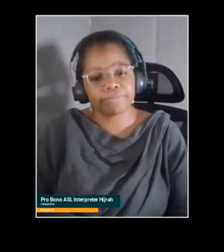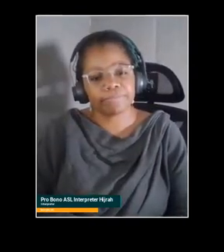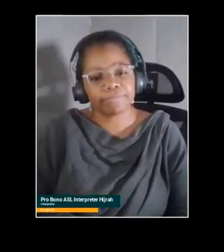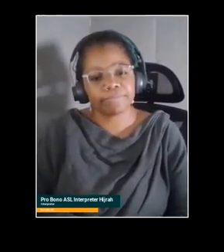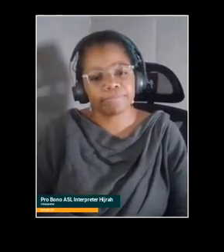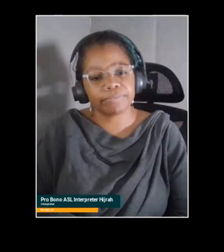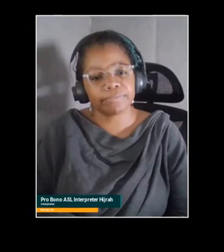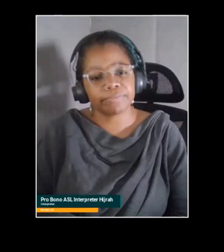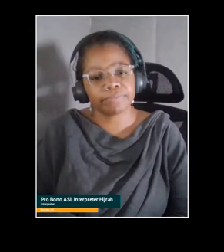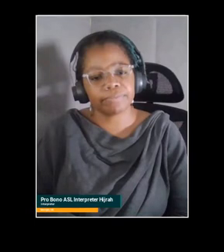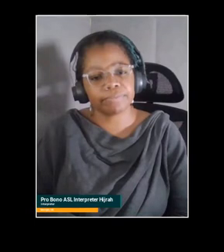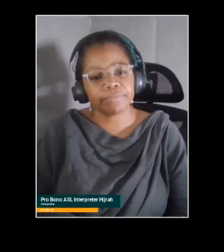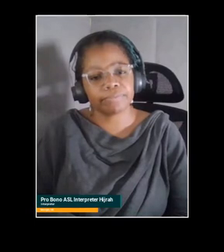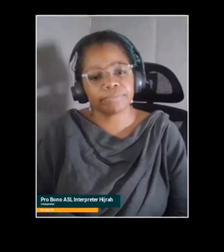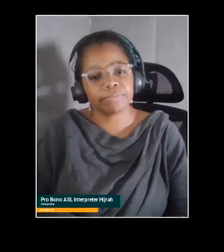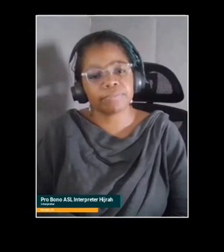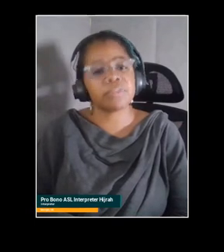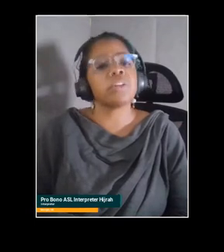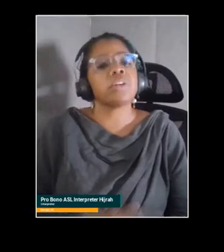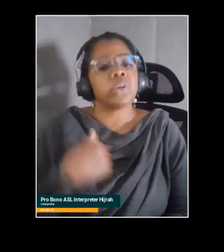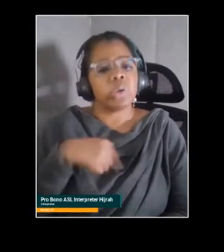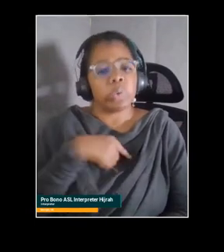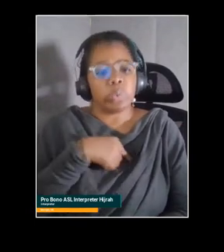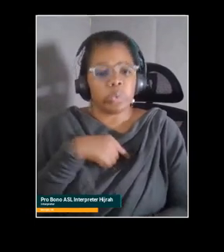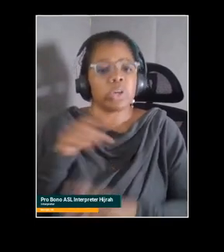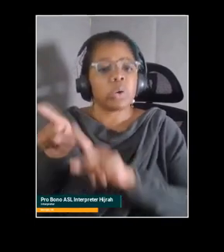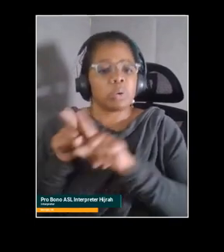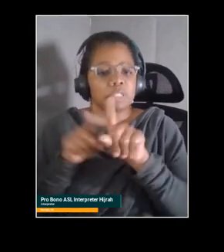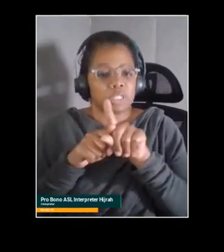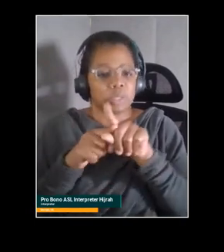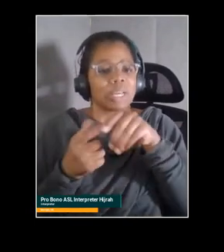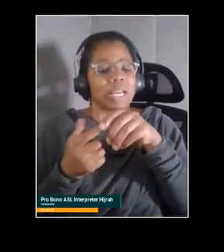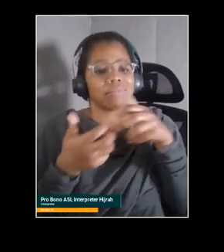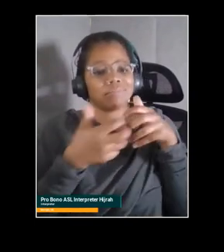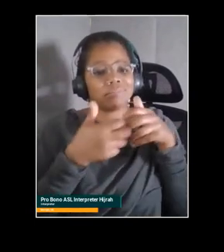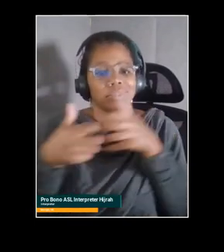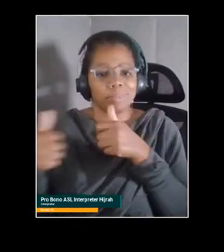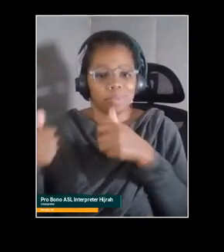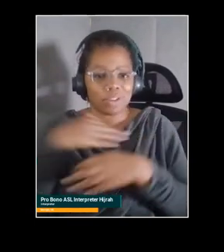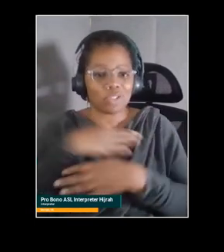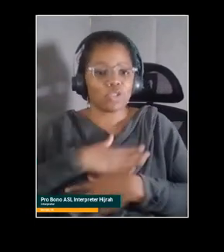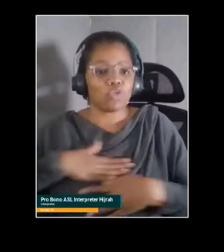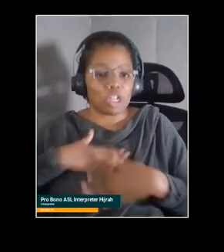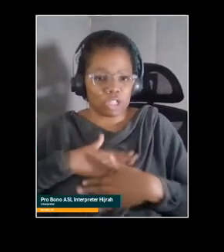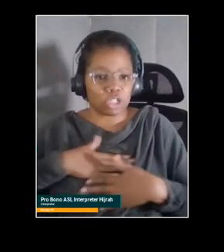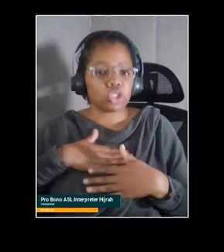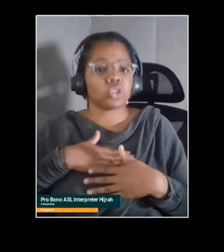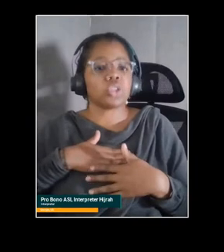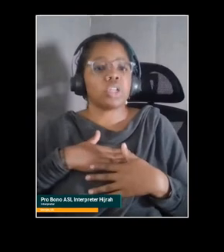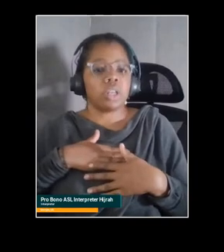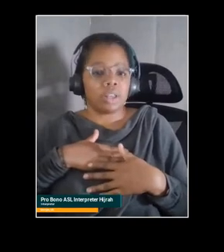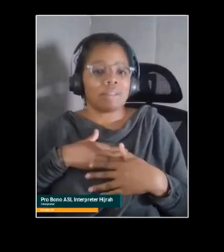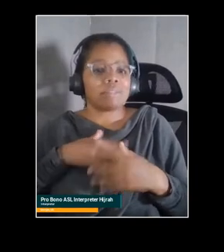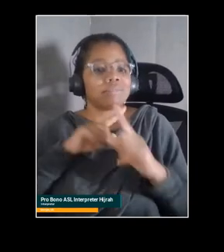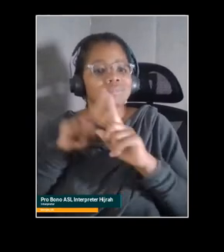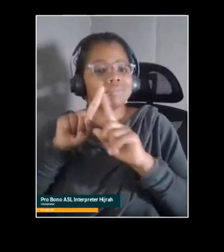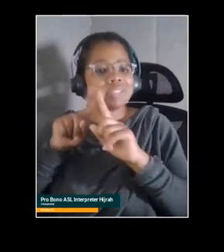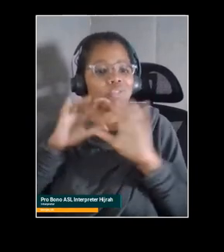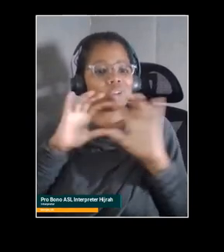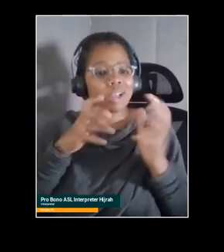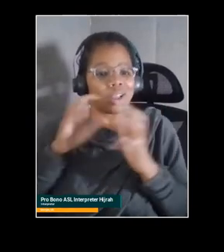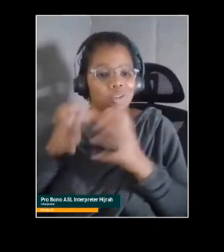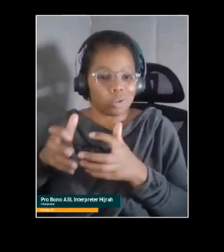So we can also separate recreation into different